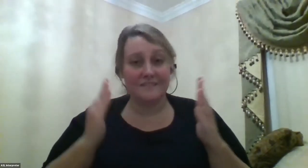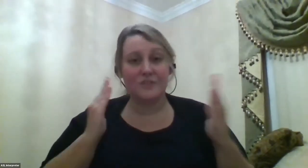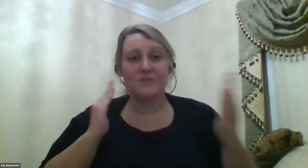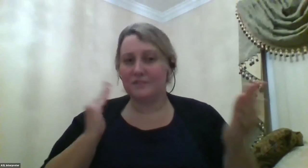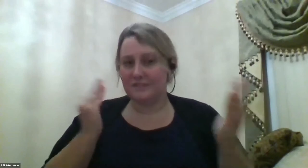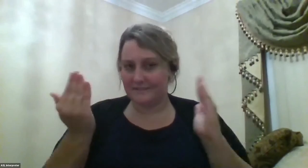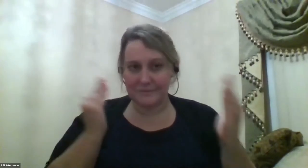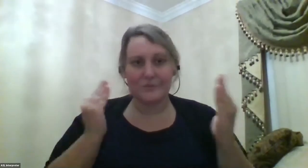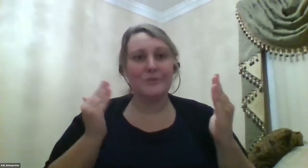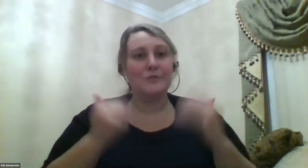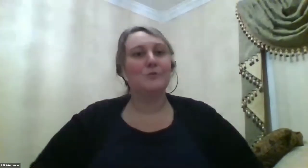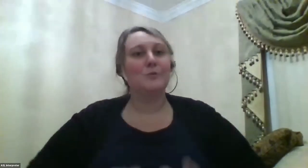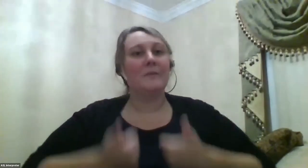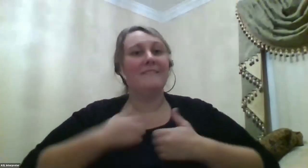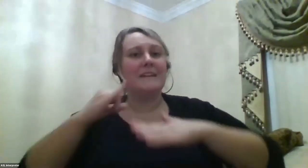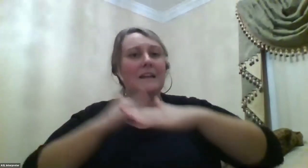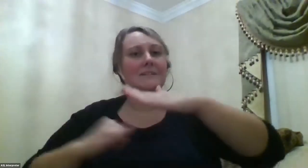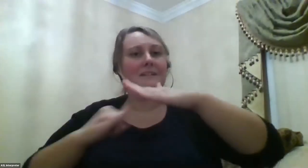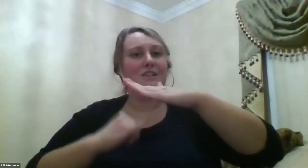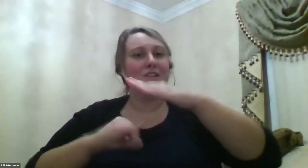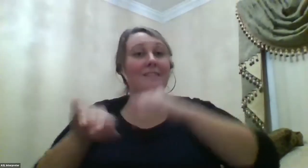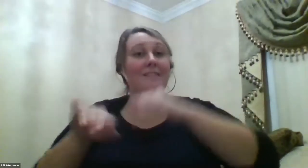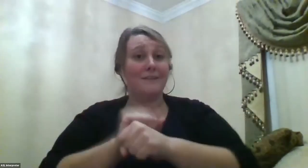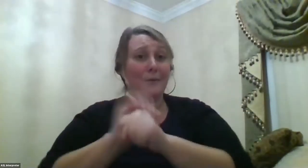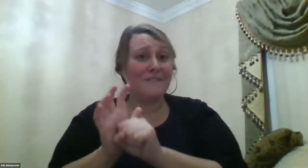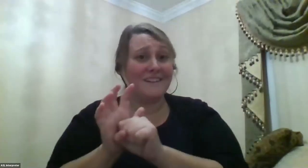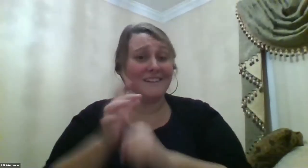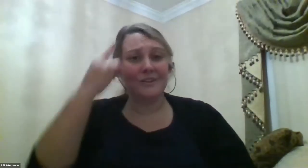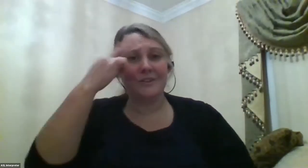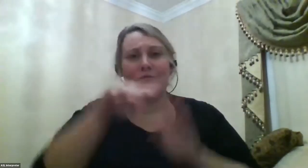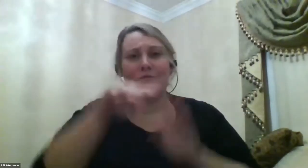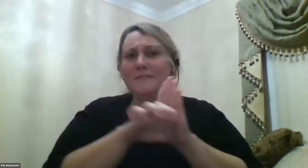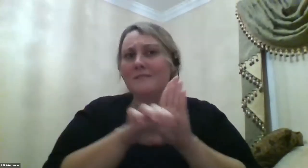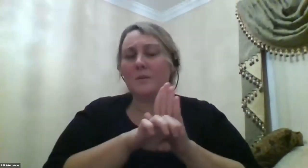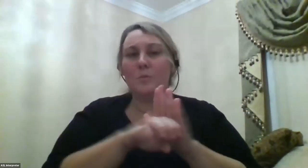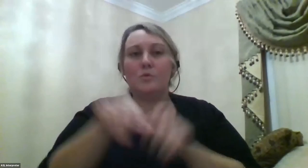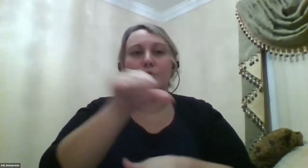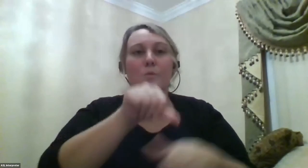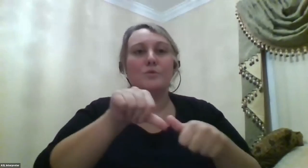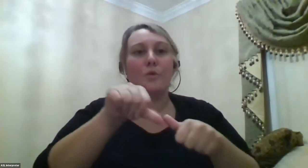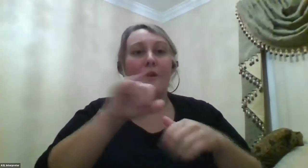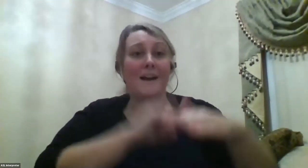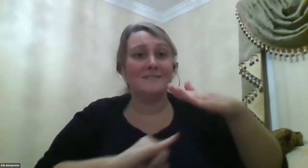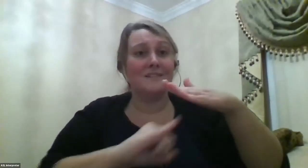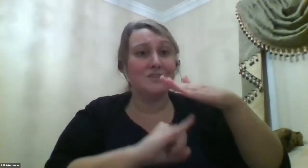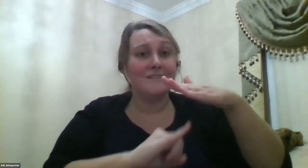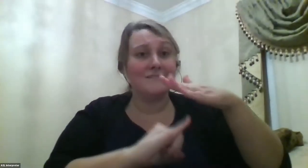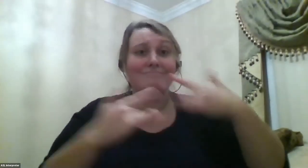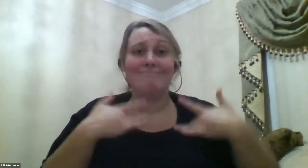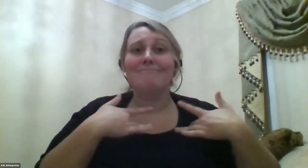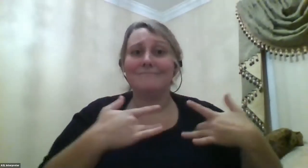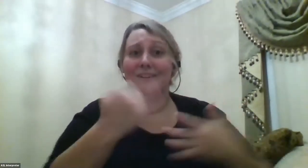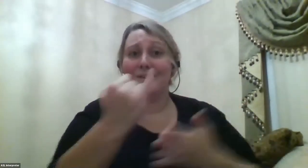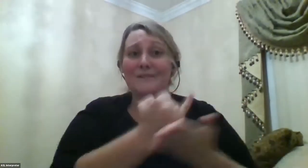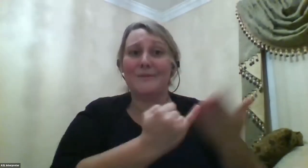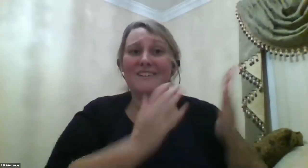Like, for example, the social isolation or working alone or waking up every day and not knowing exactly what